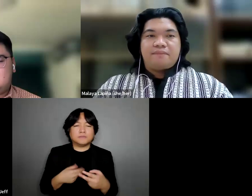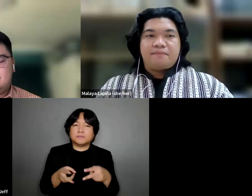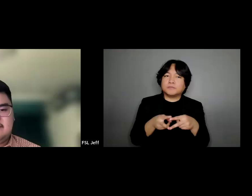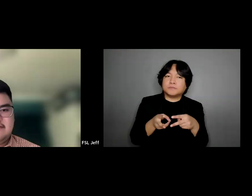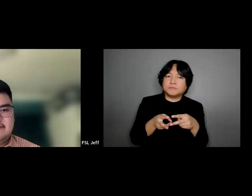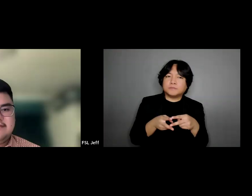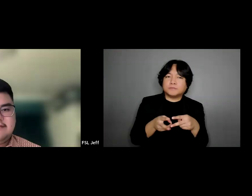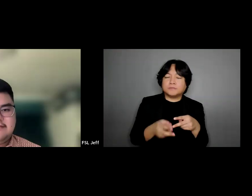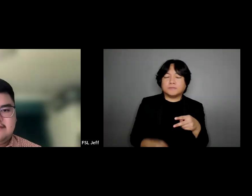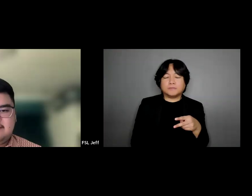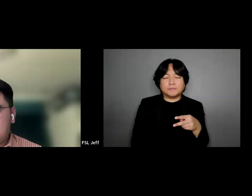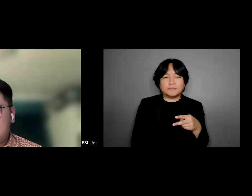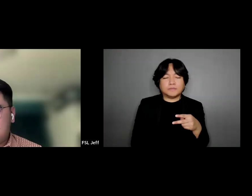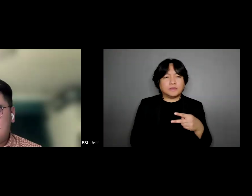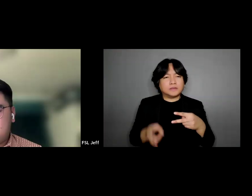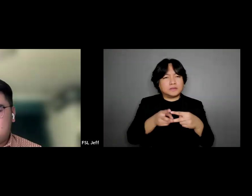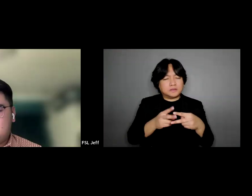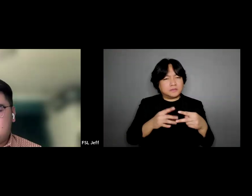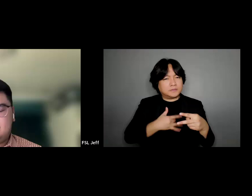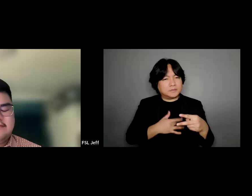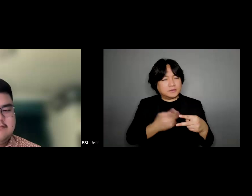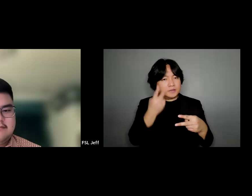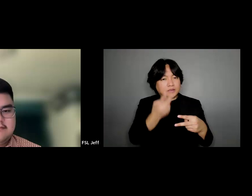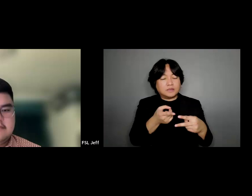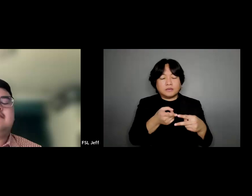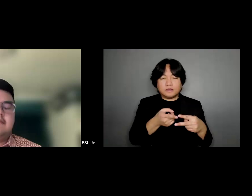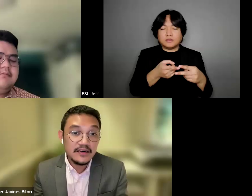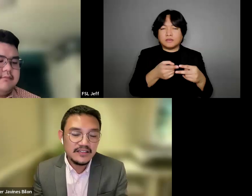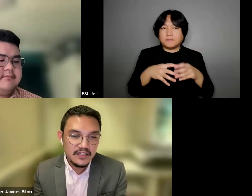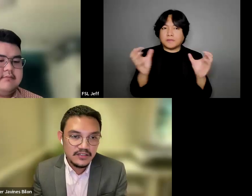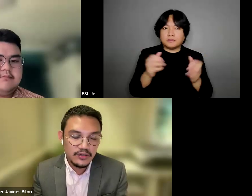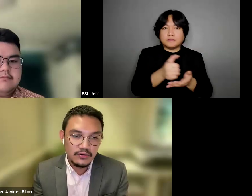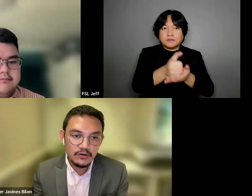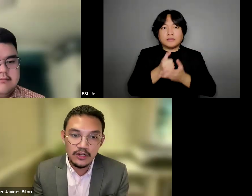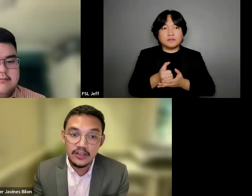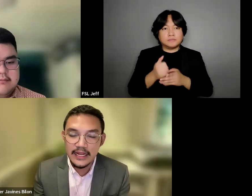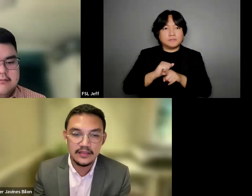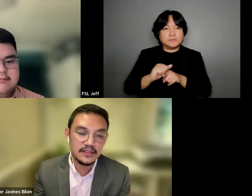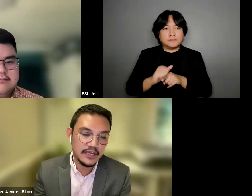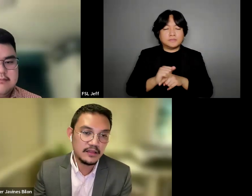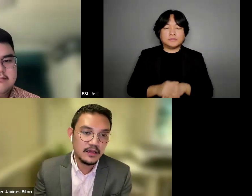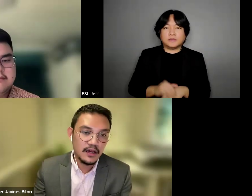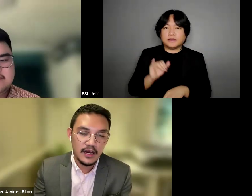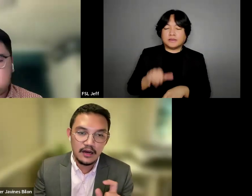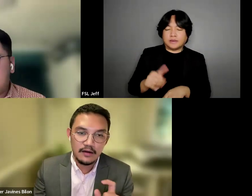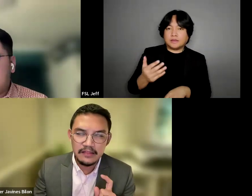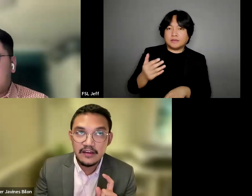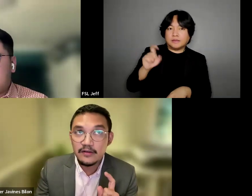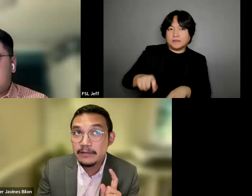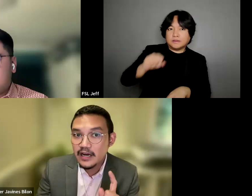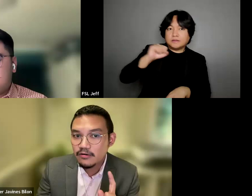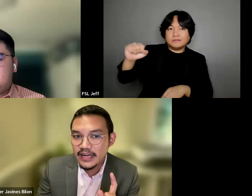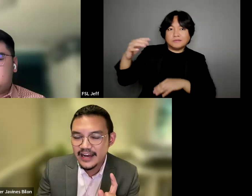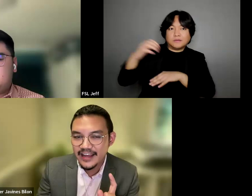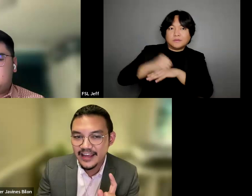na nakita kong helpful practices, at least for me, para i-resist yung coloniality din. I